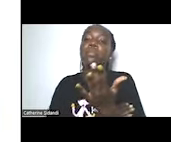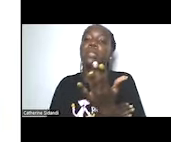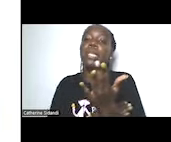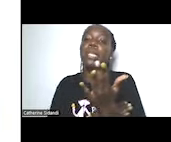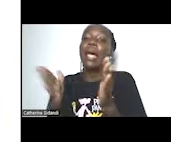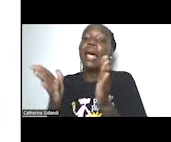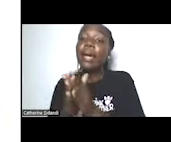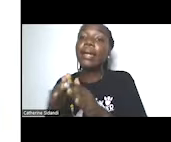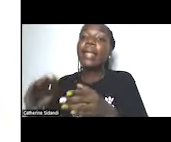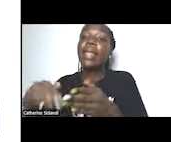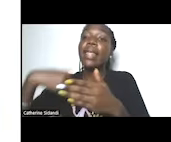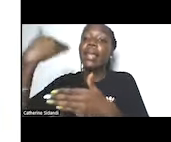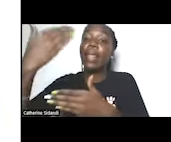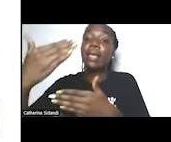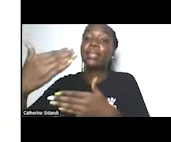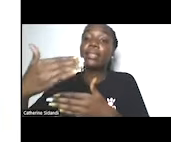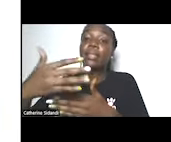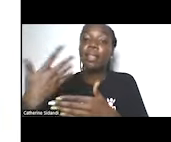slide.